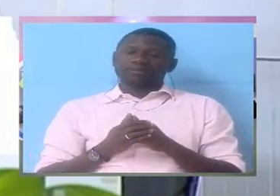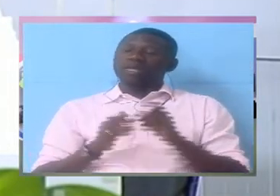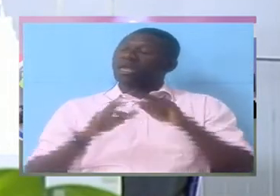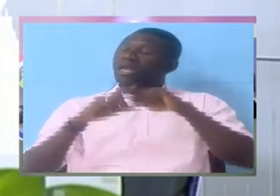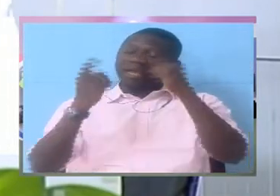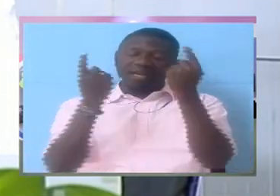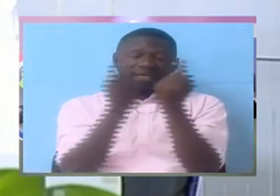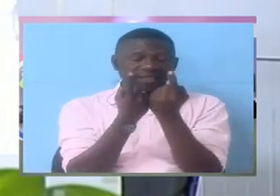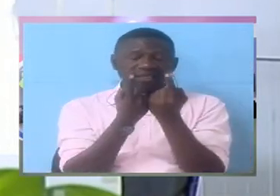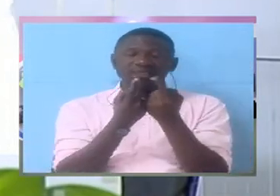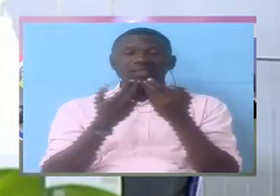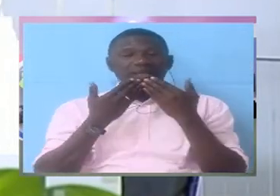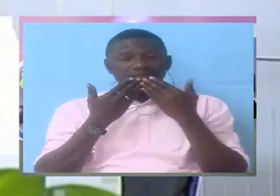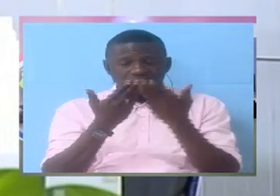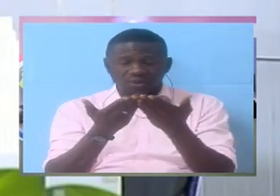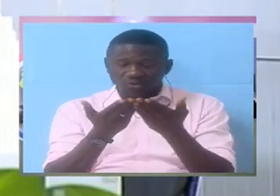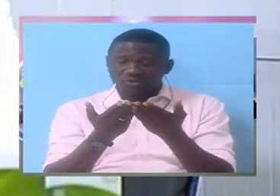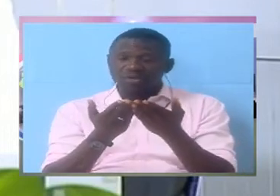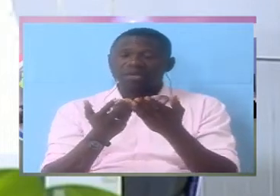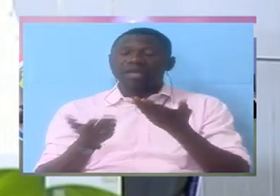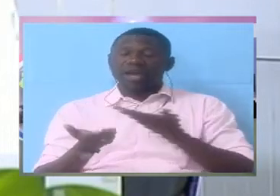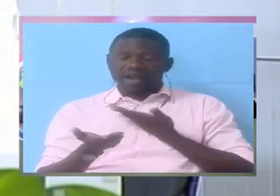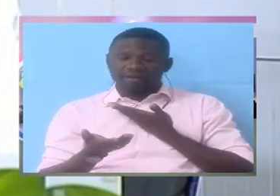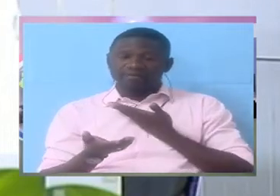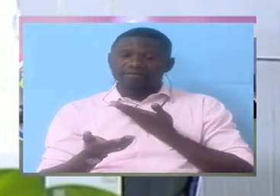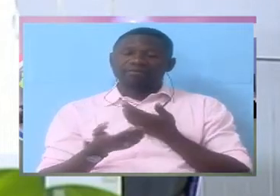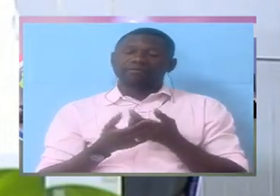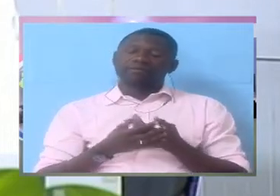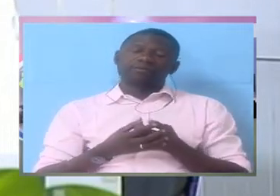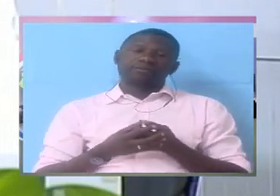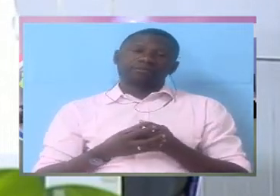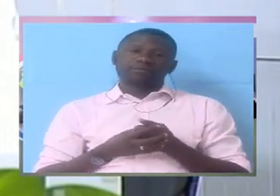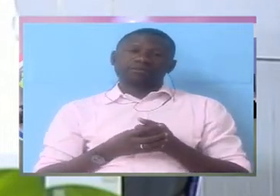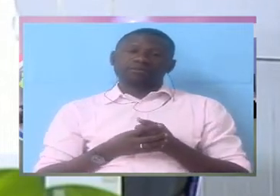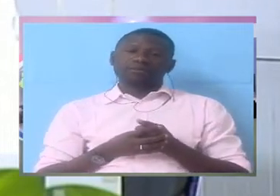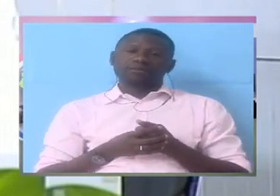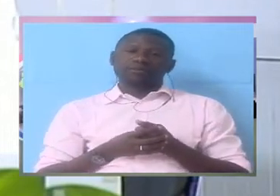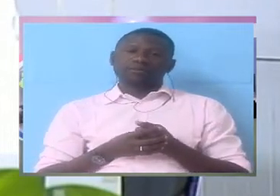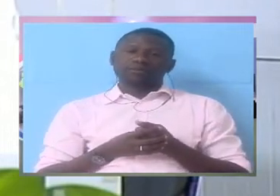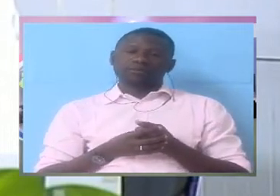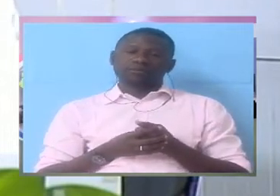whatever information they may come across,